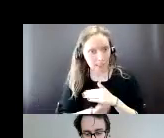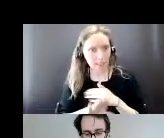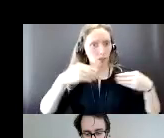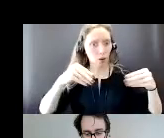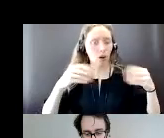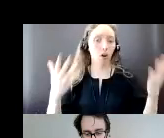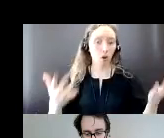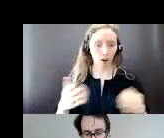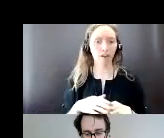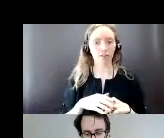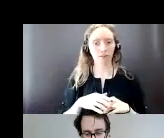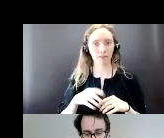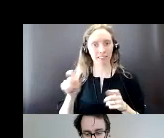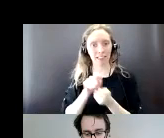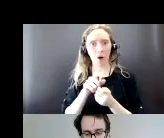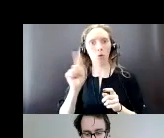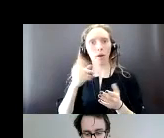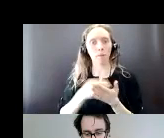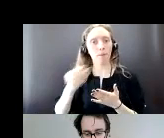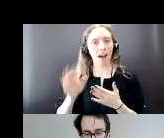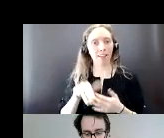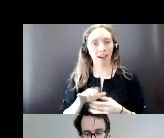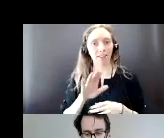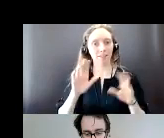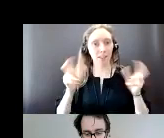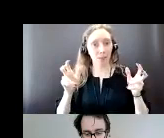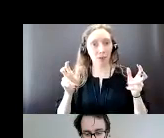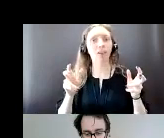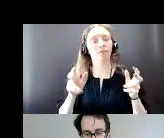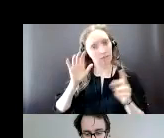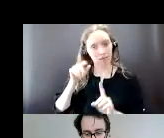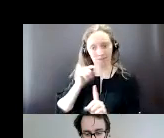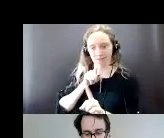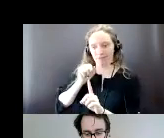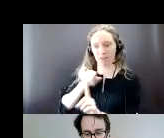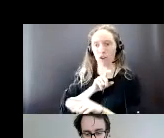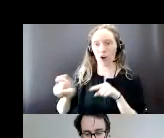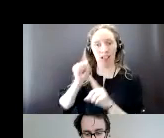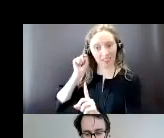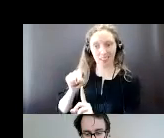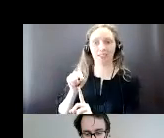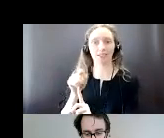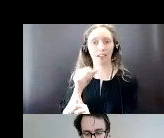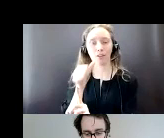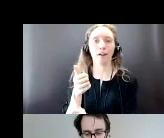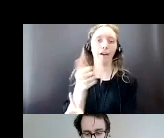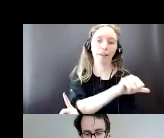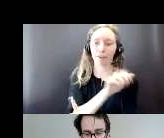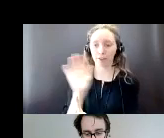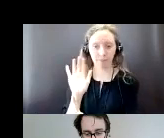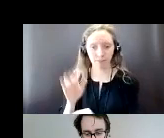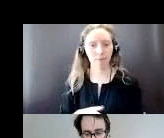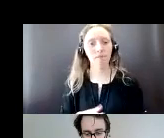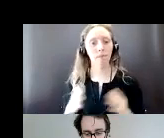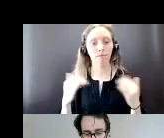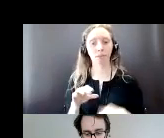we still are seeing some reports of this come in. And another example of service fraud